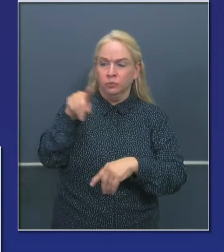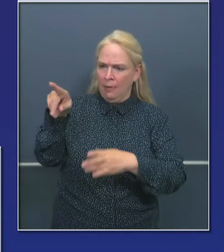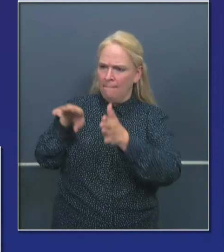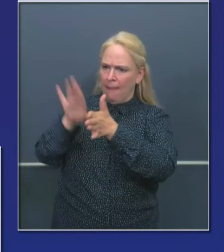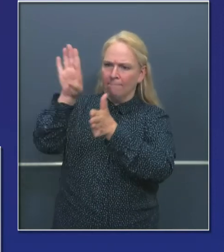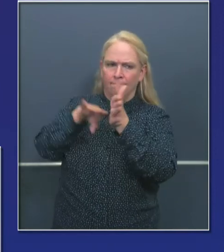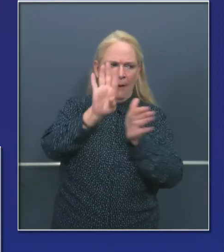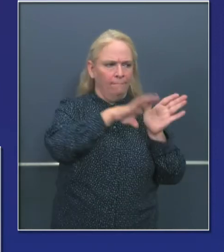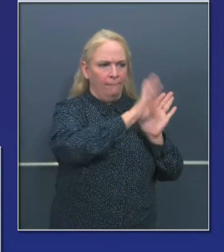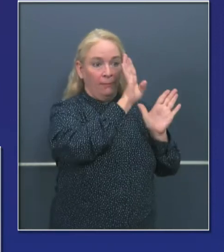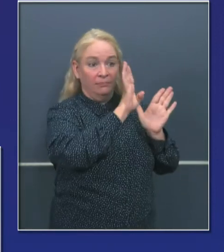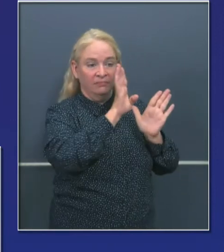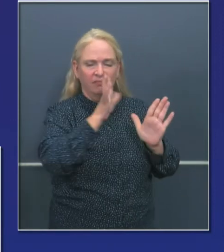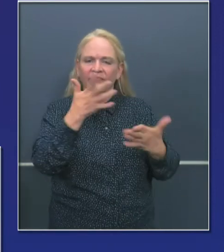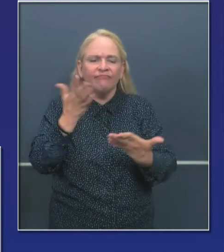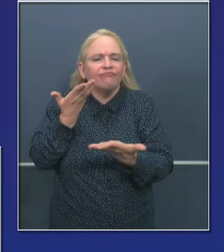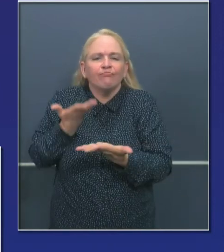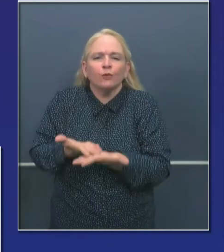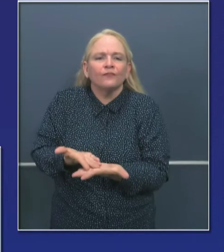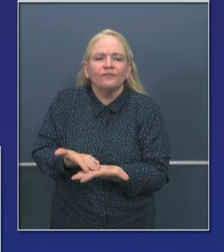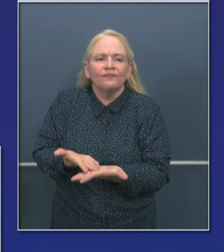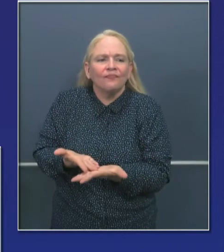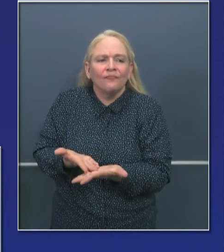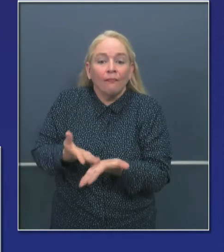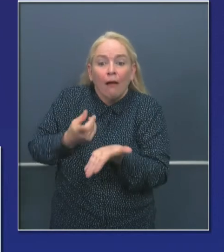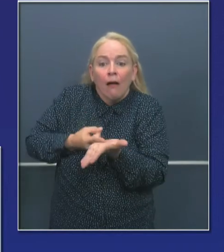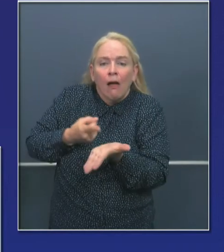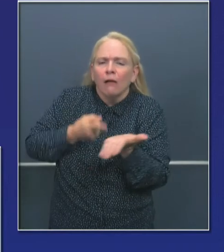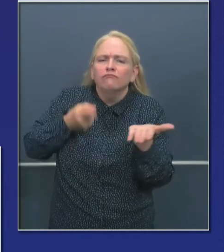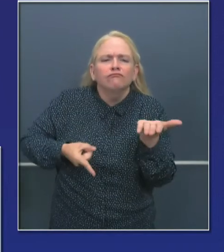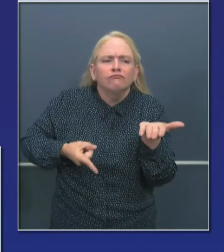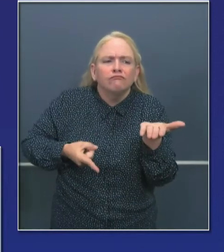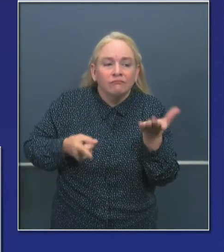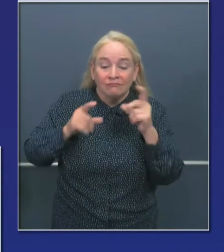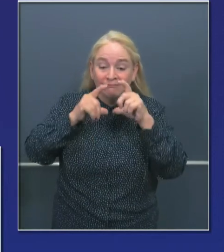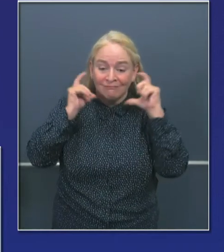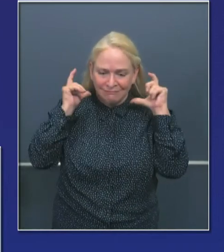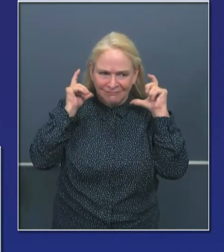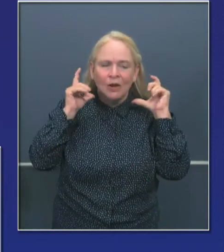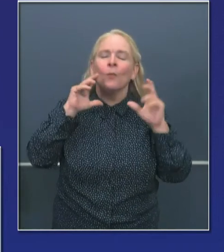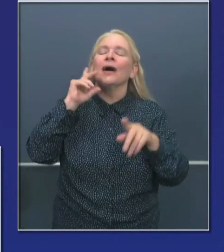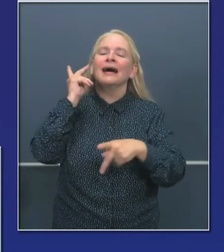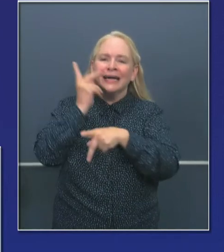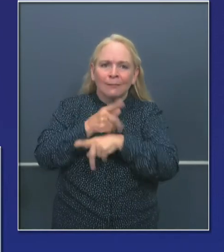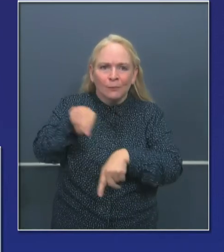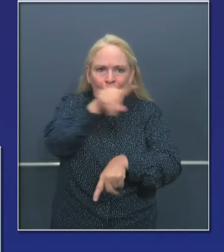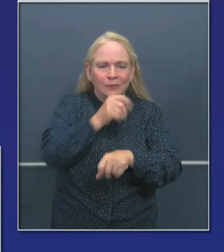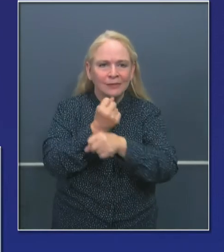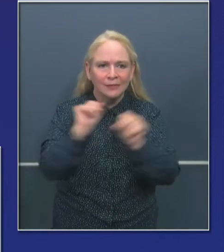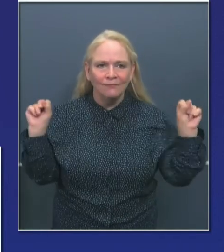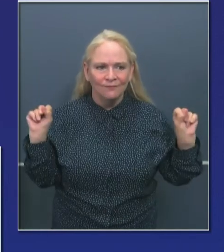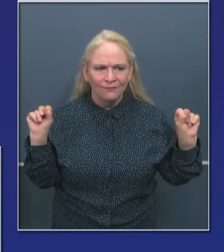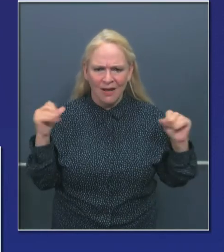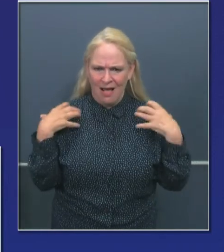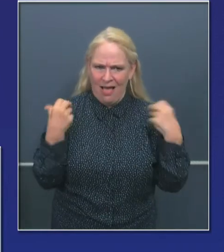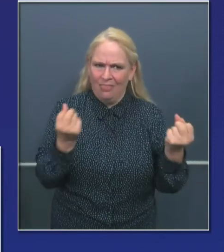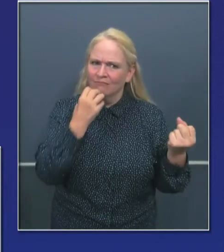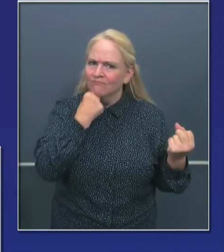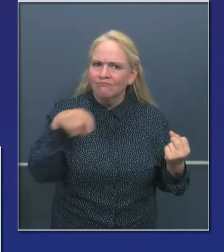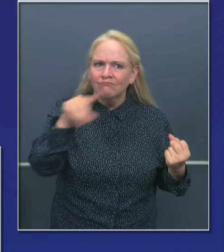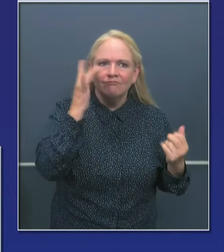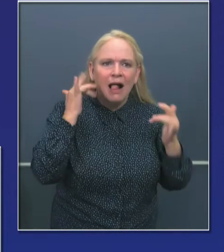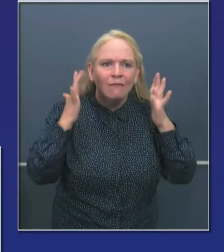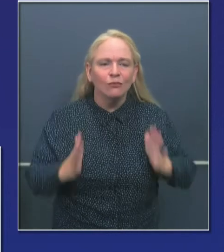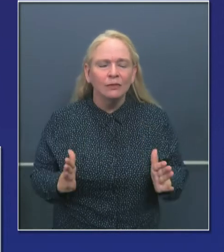simply overwhelming. Masks keep Californians healthy. And as a consequence, we have for